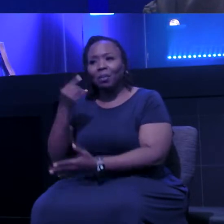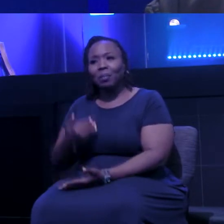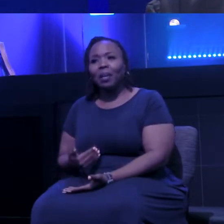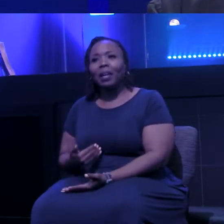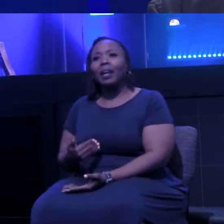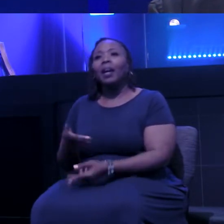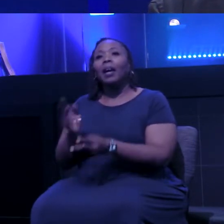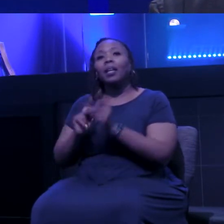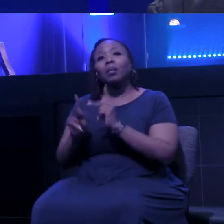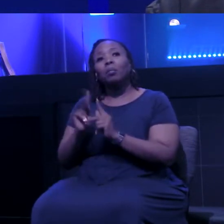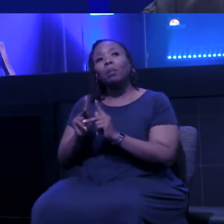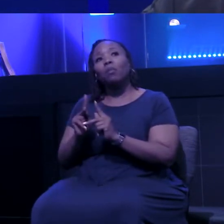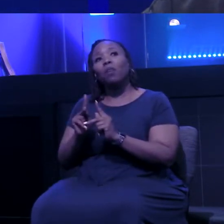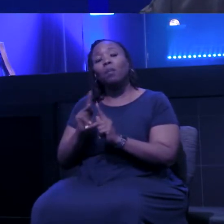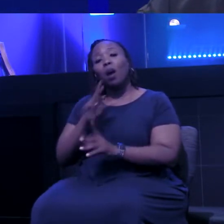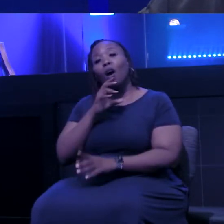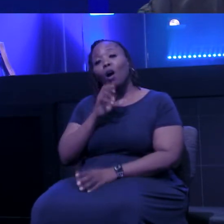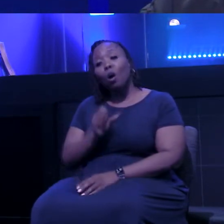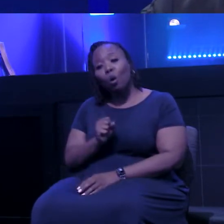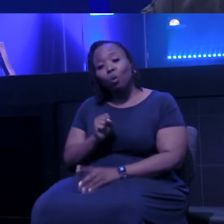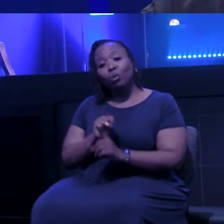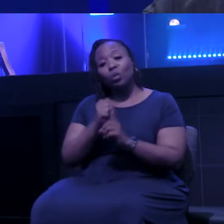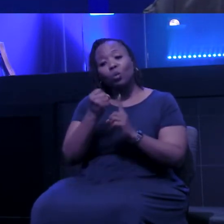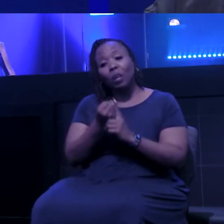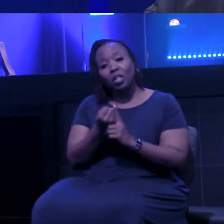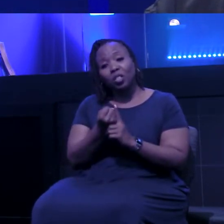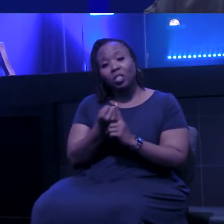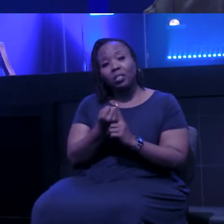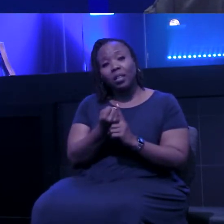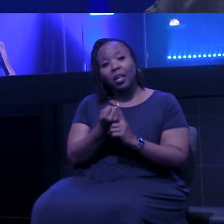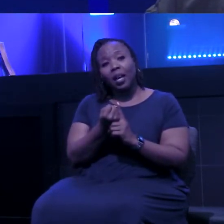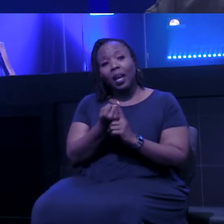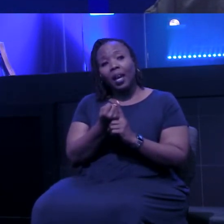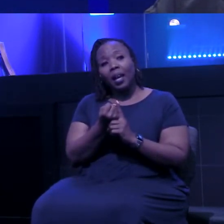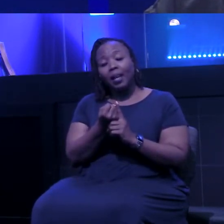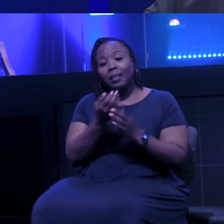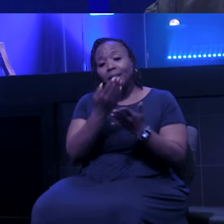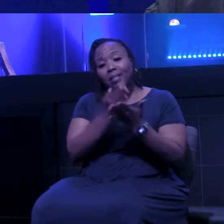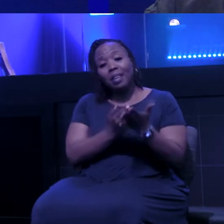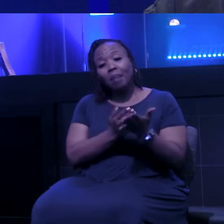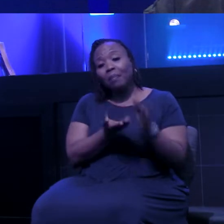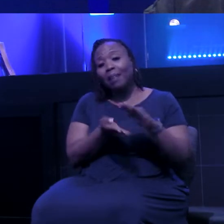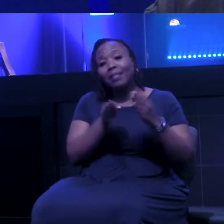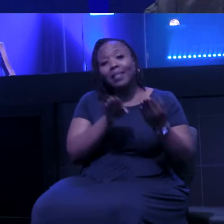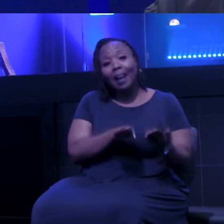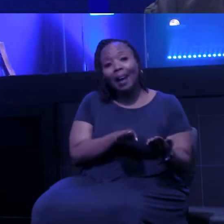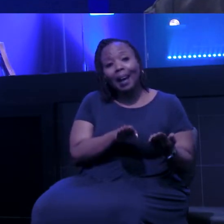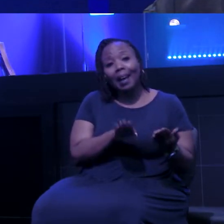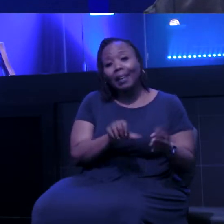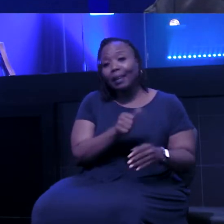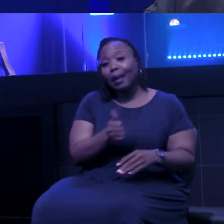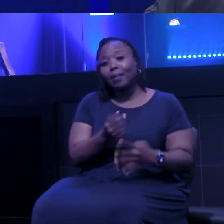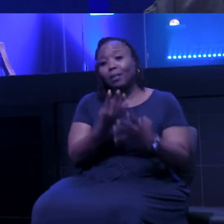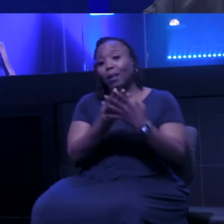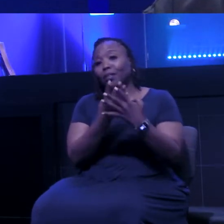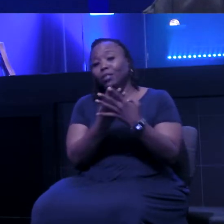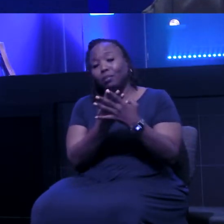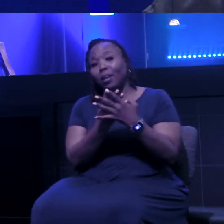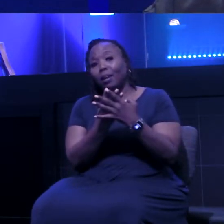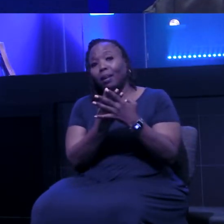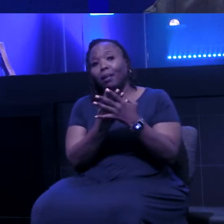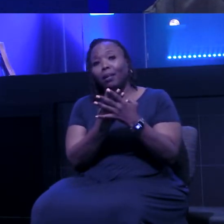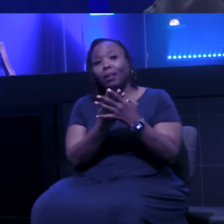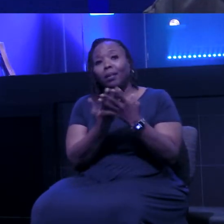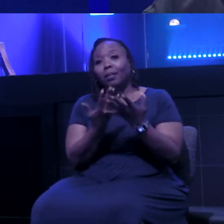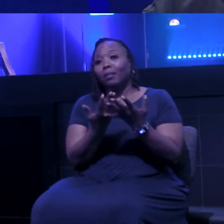from our old situation in Illinois, sadly, some of them have passed away, mm-hmm. and others are in prison for